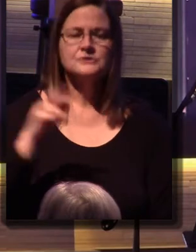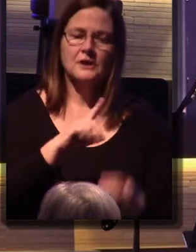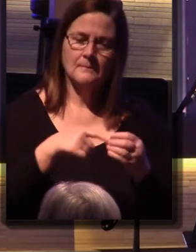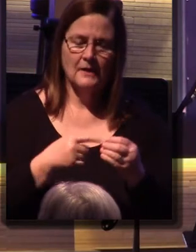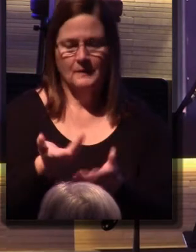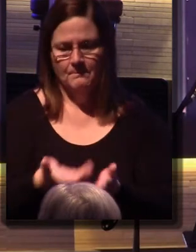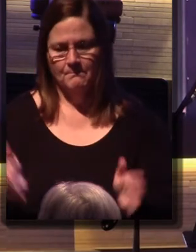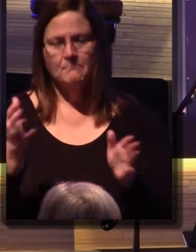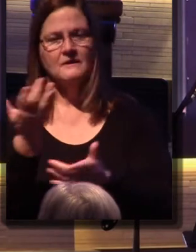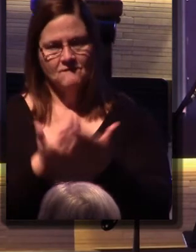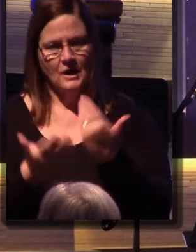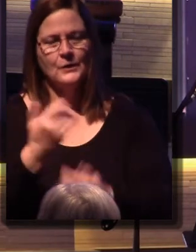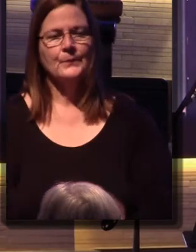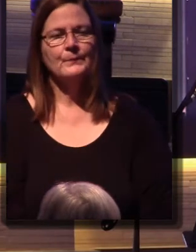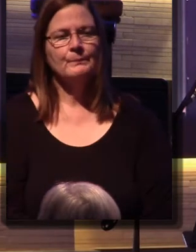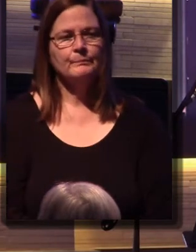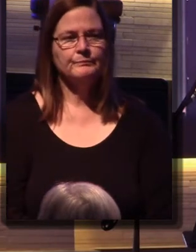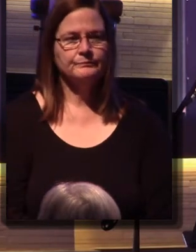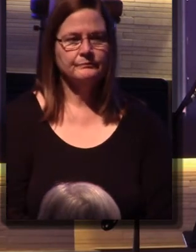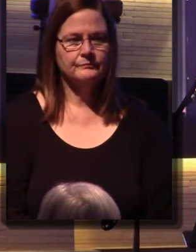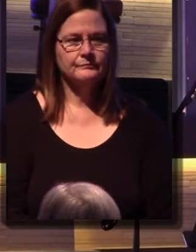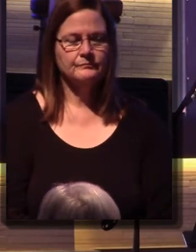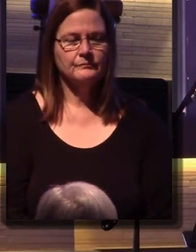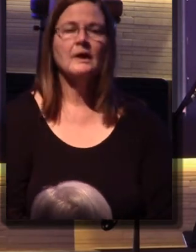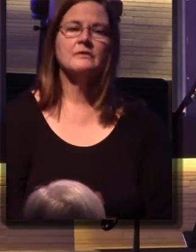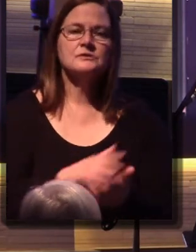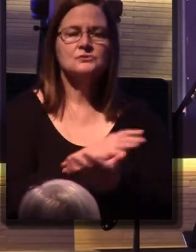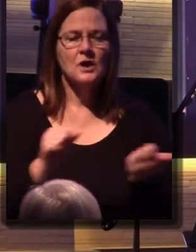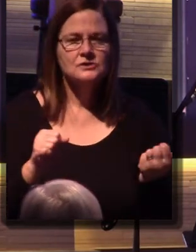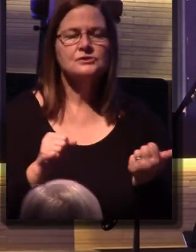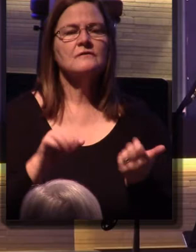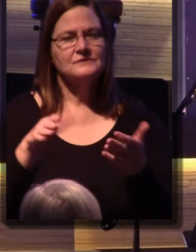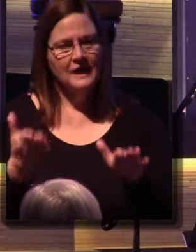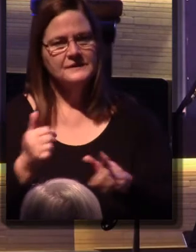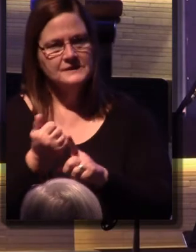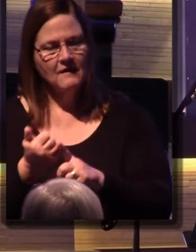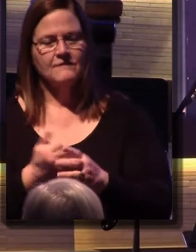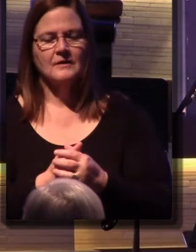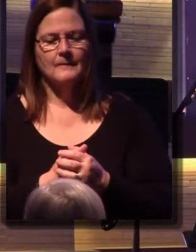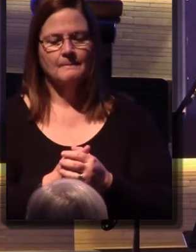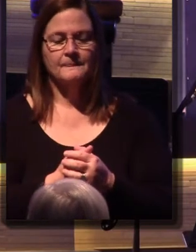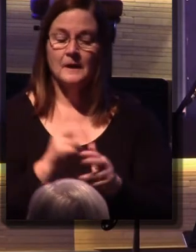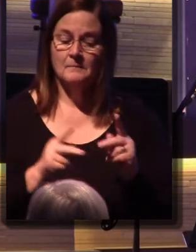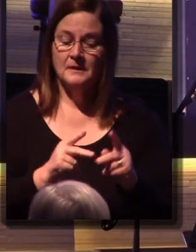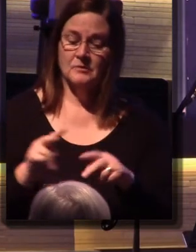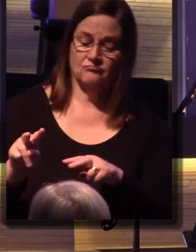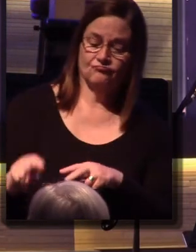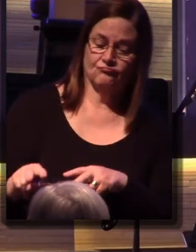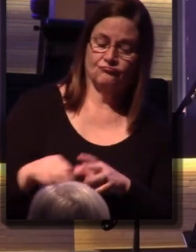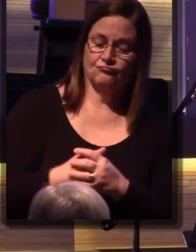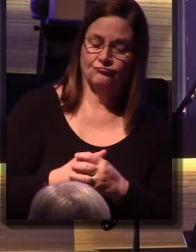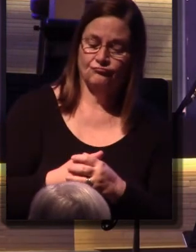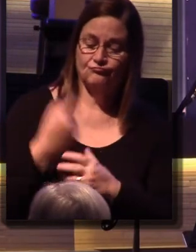in Revelation about that ultimate pit of fire, etc., and the destruction of death itself. Those who see